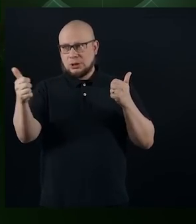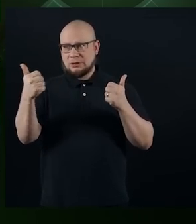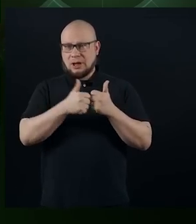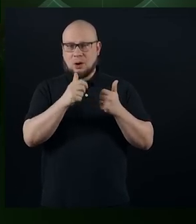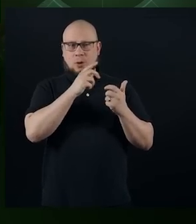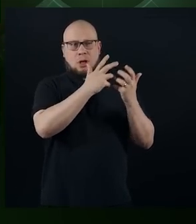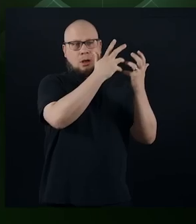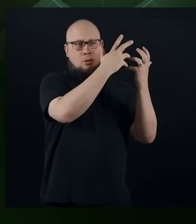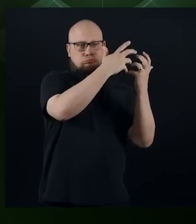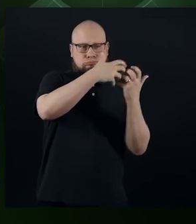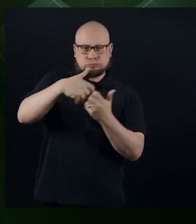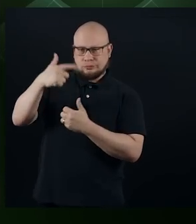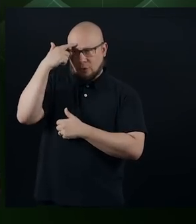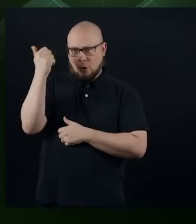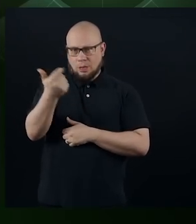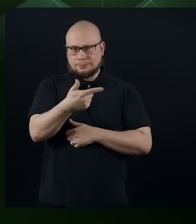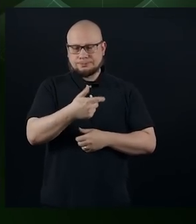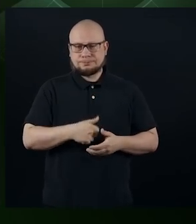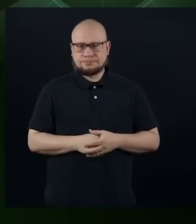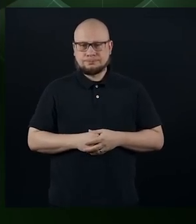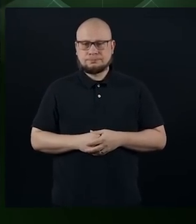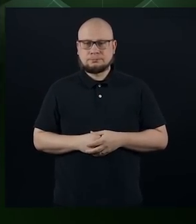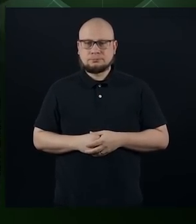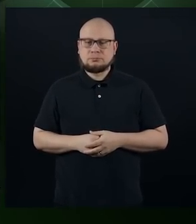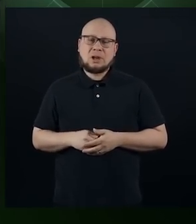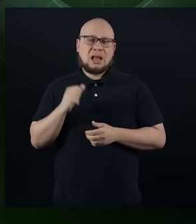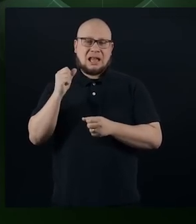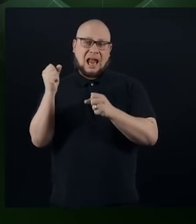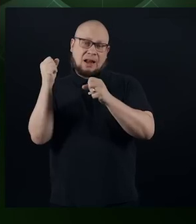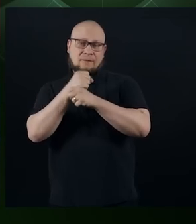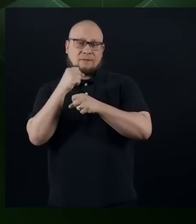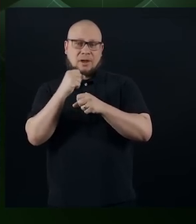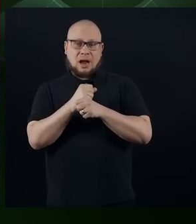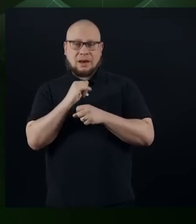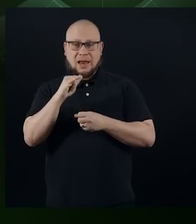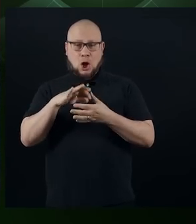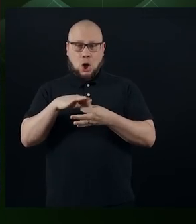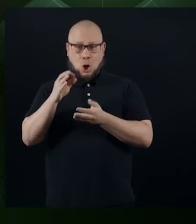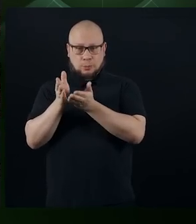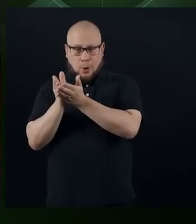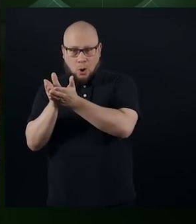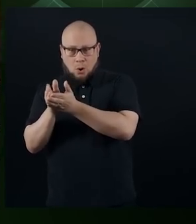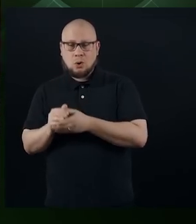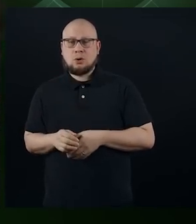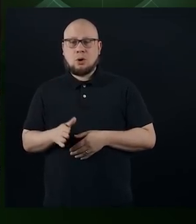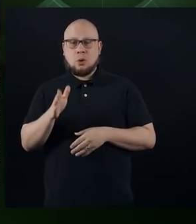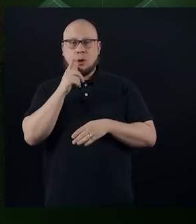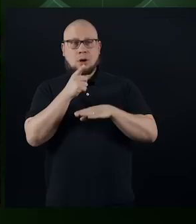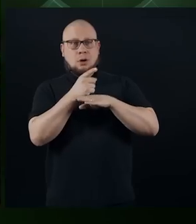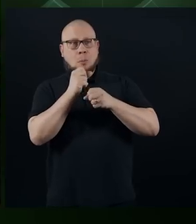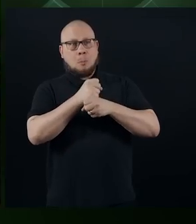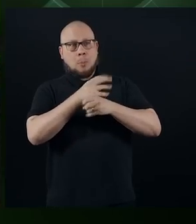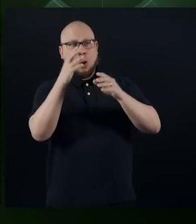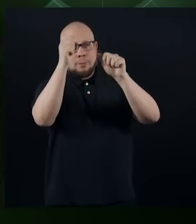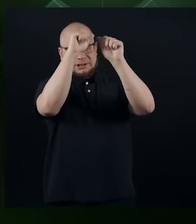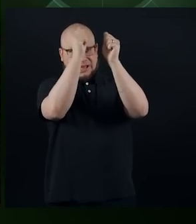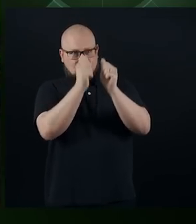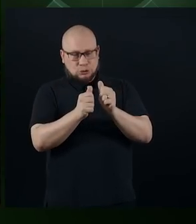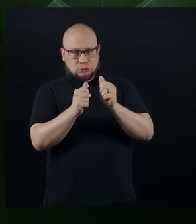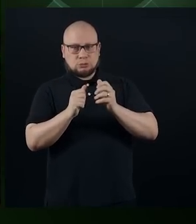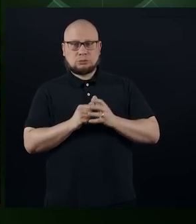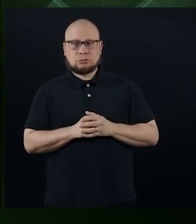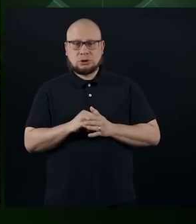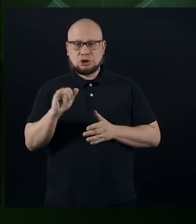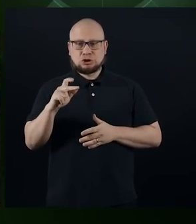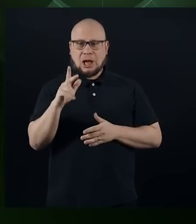for all the other characters. He can fight against Davy Jones's ghost ships, as well as the siren statues. He'll tell you when your resources are